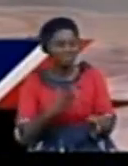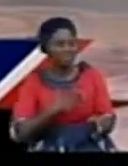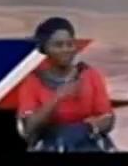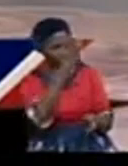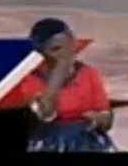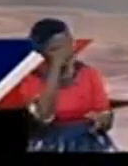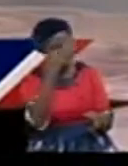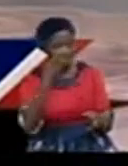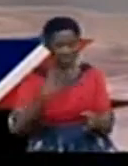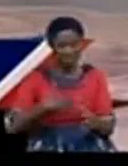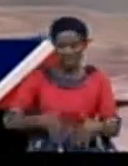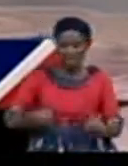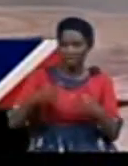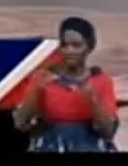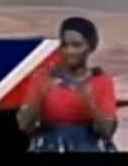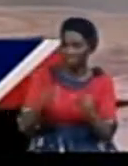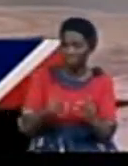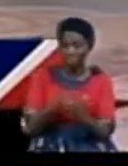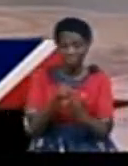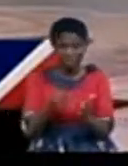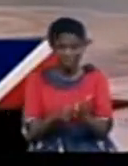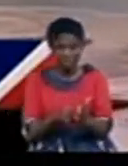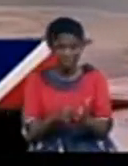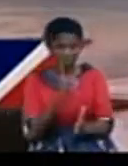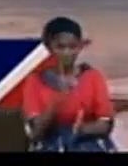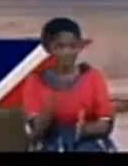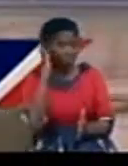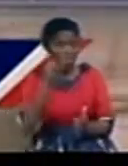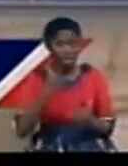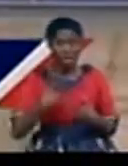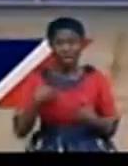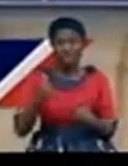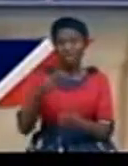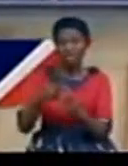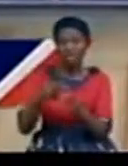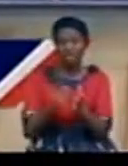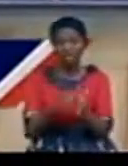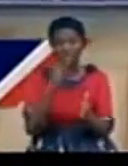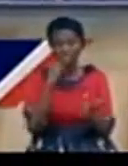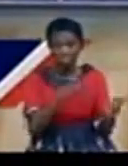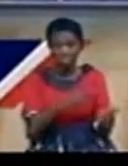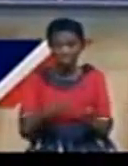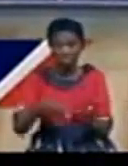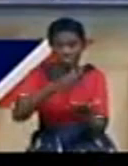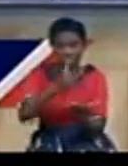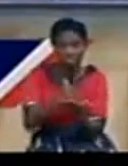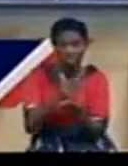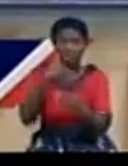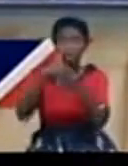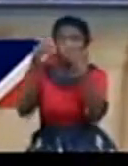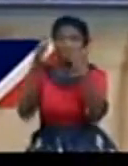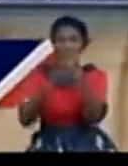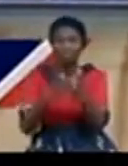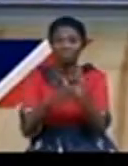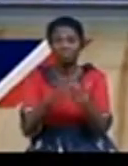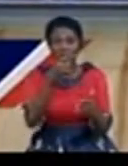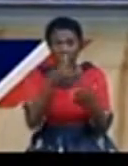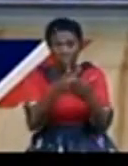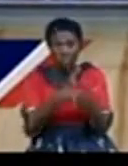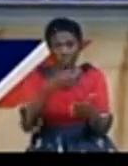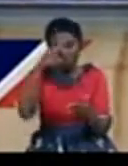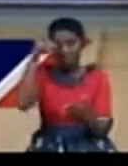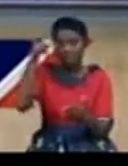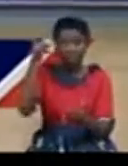like." This one will have a name that is already registered in heaven before he